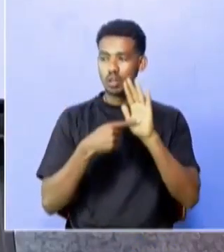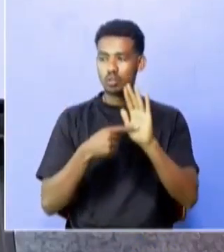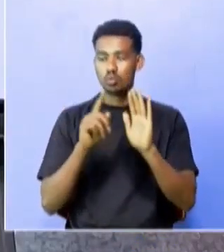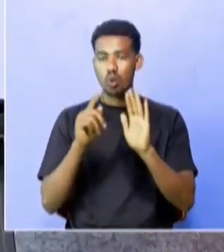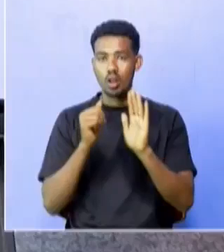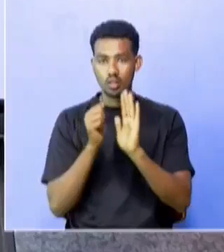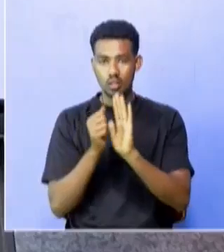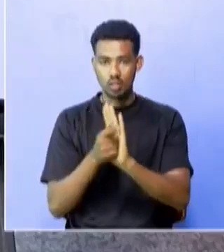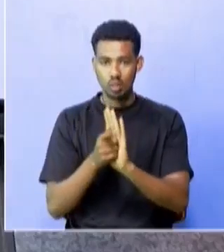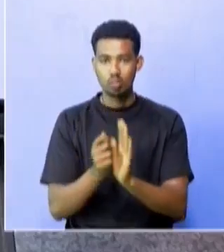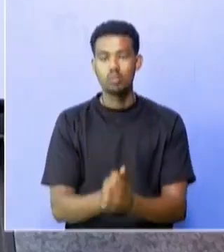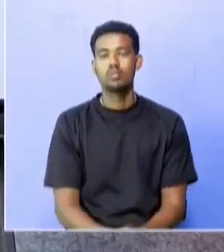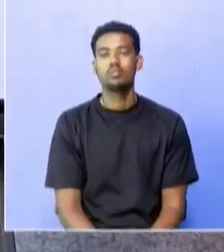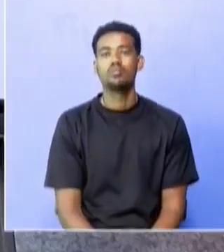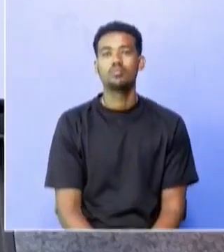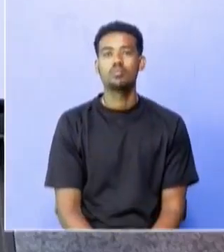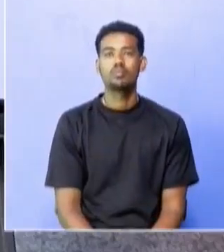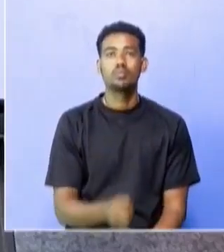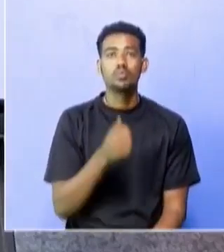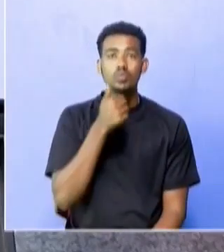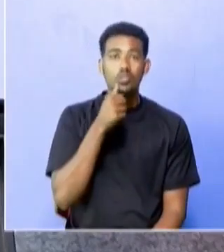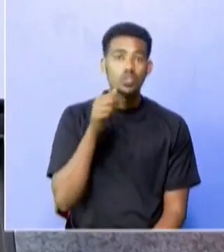example. She